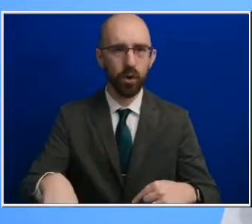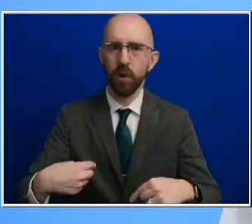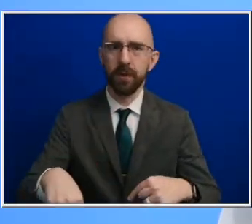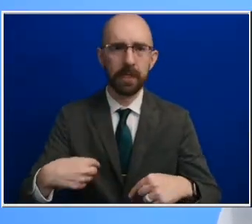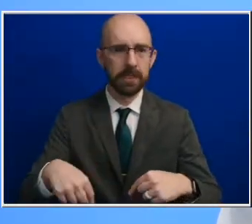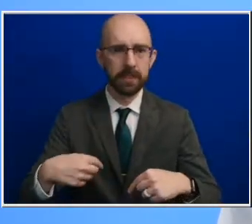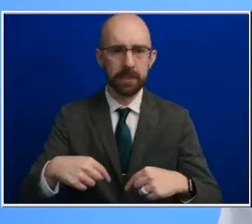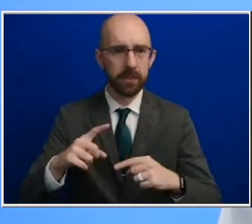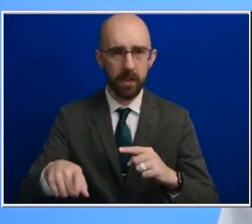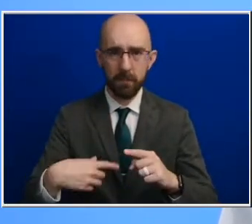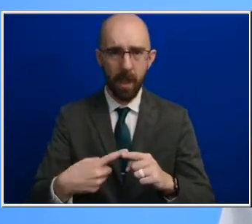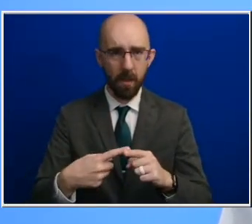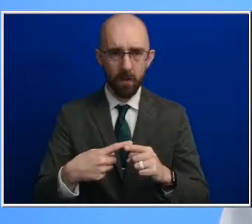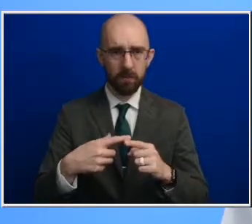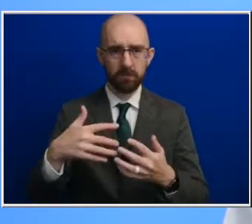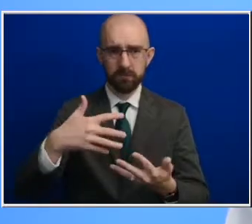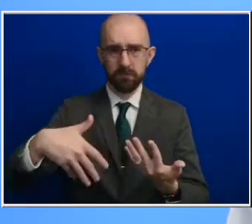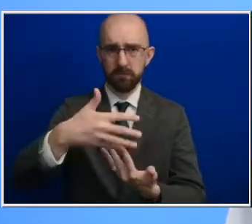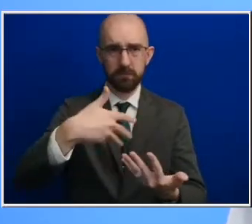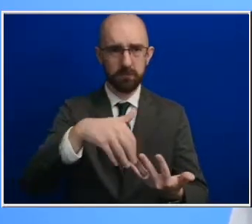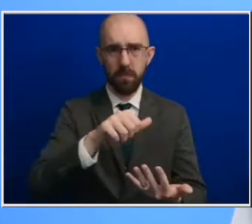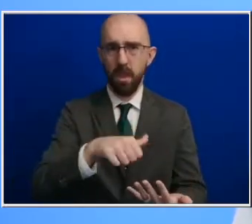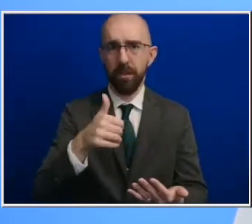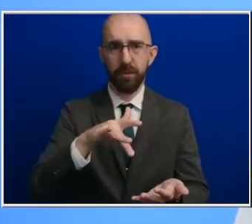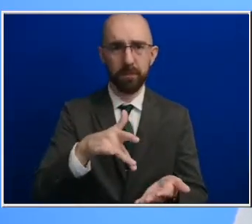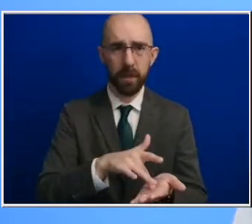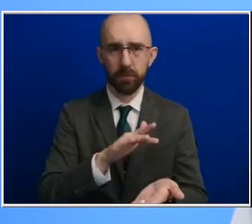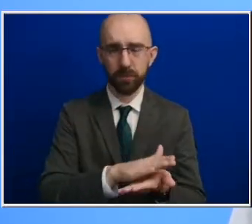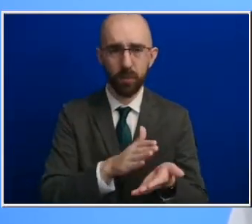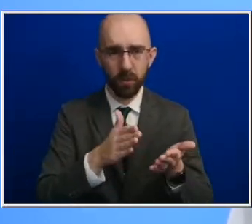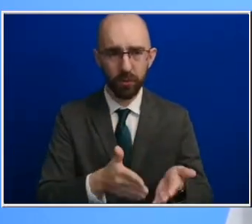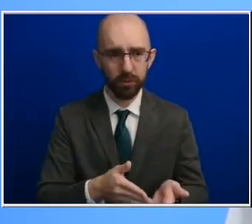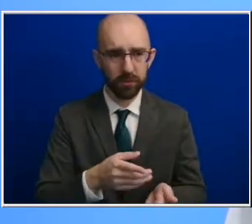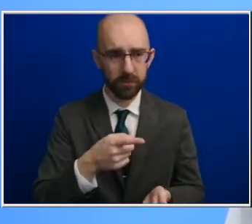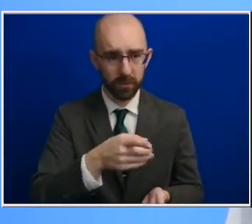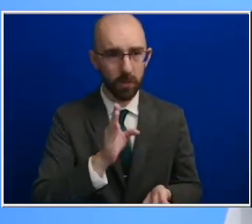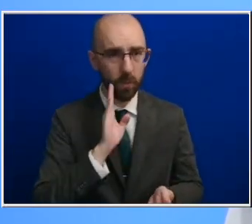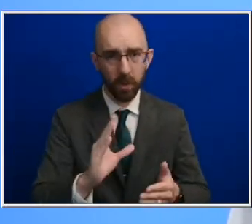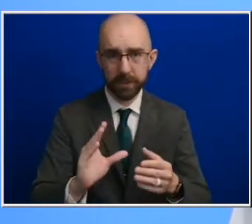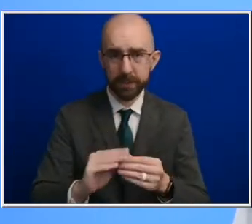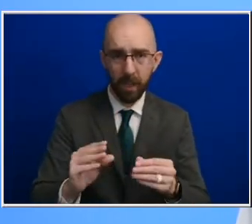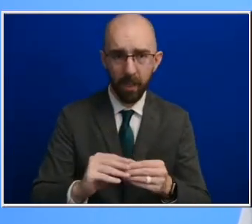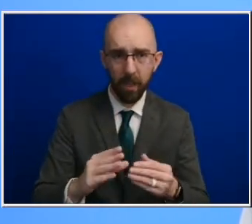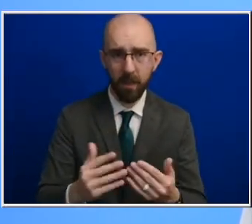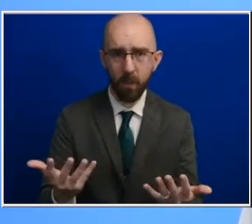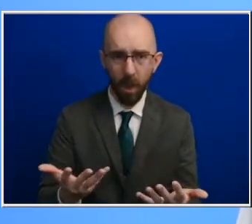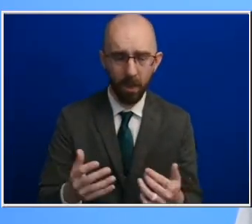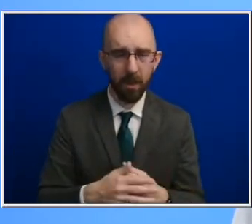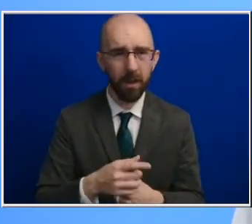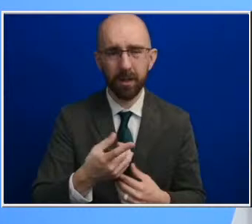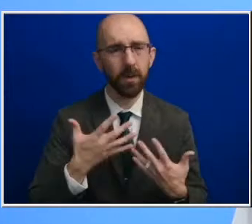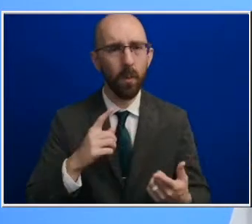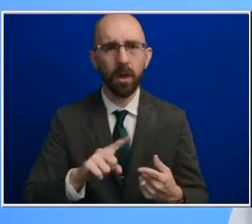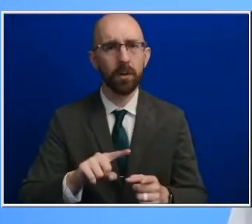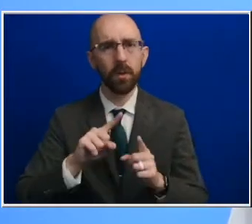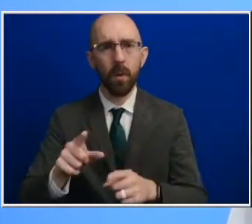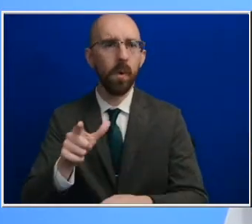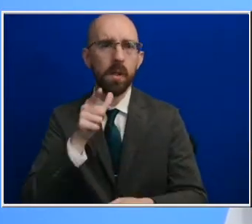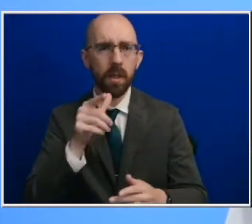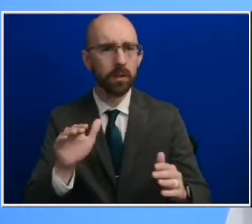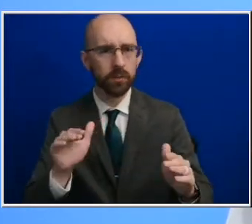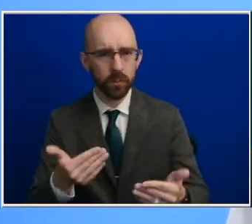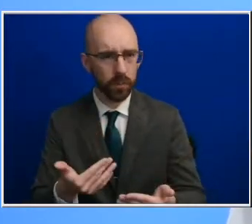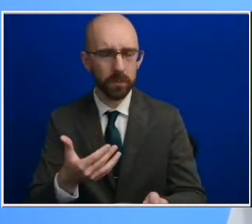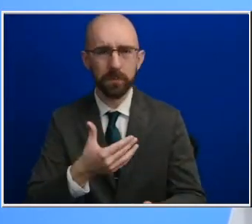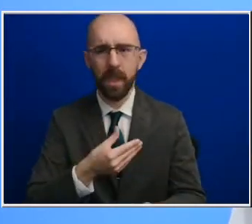about being around other middle schoolers and what they would say to him, and didn't want to go to the lunchroom, and